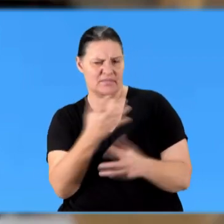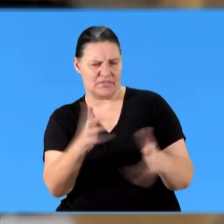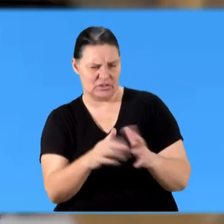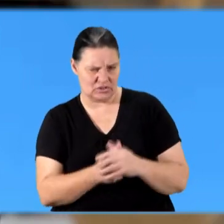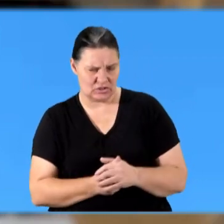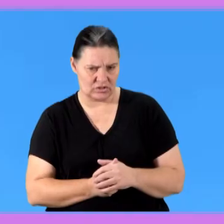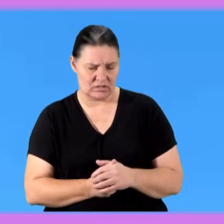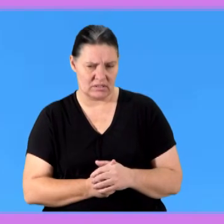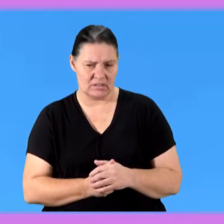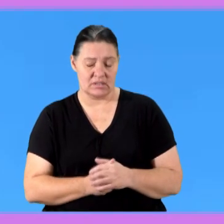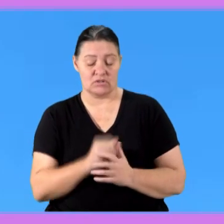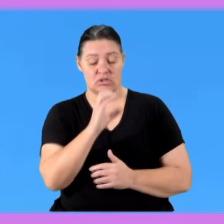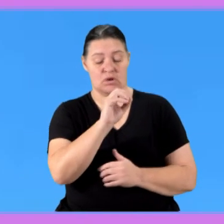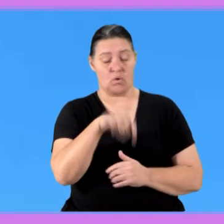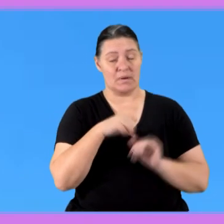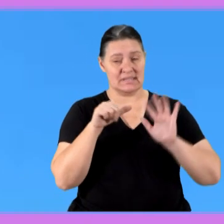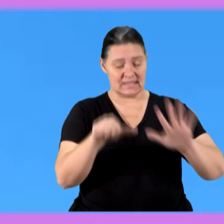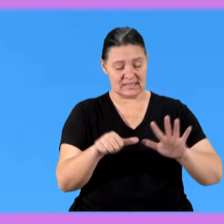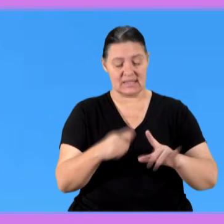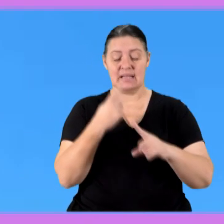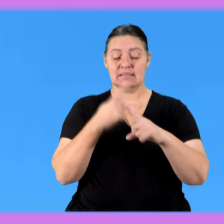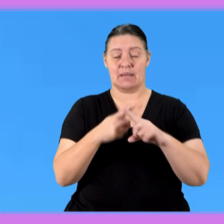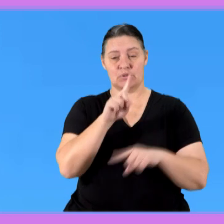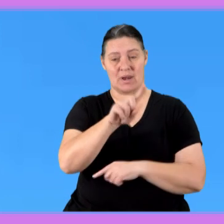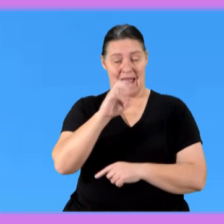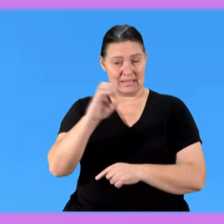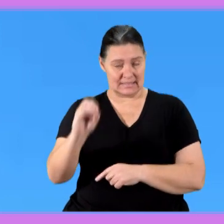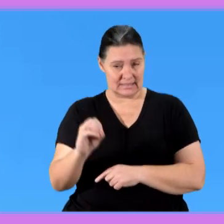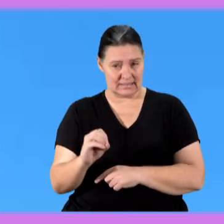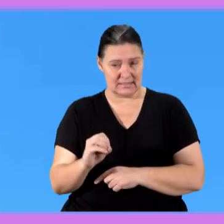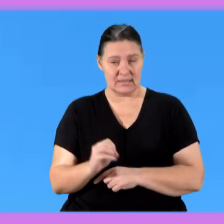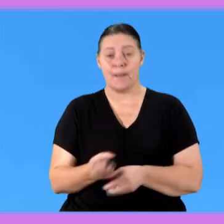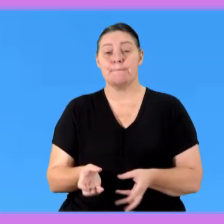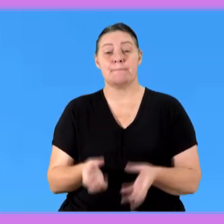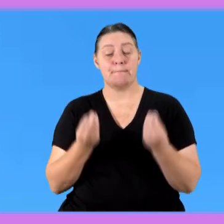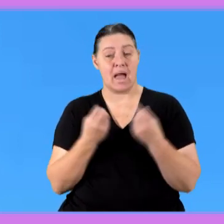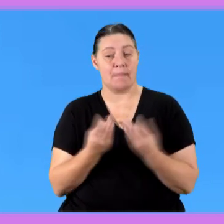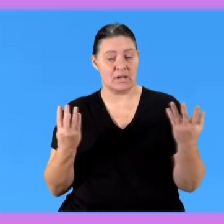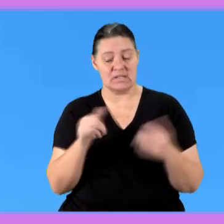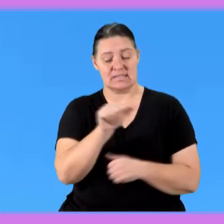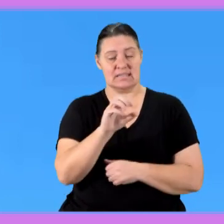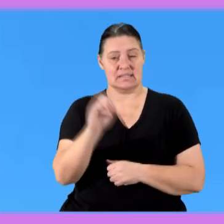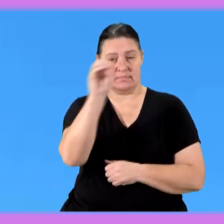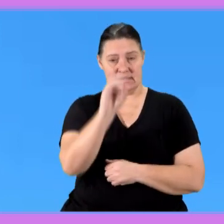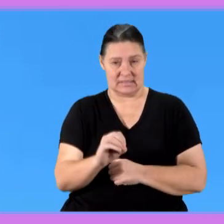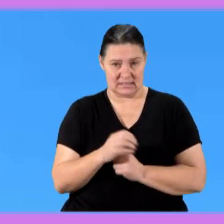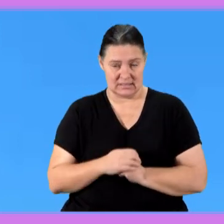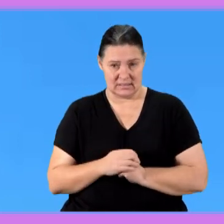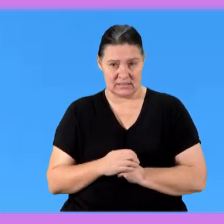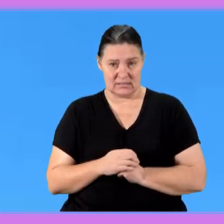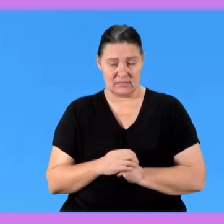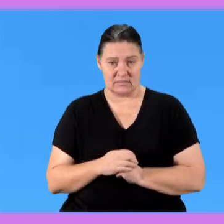answer already. So I'm going to type in 0.6 multiplied by 100. That will give us 60%.